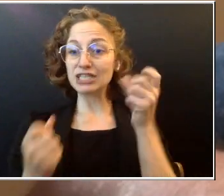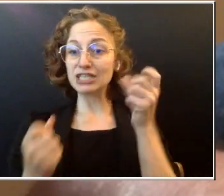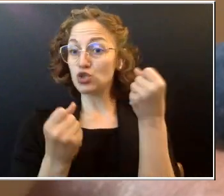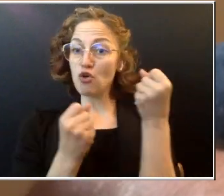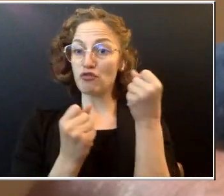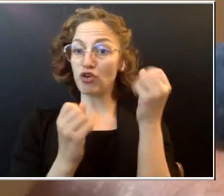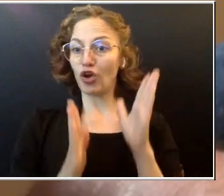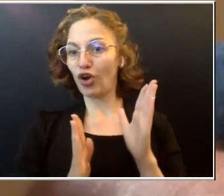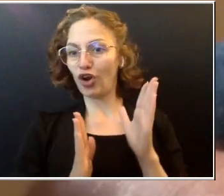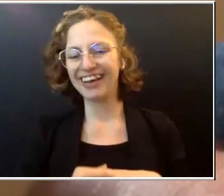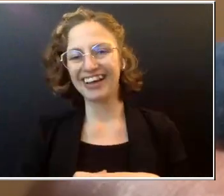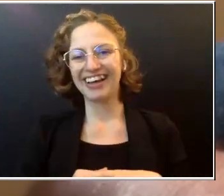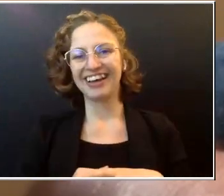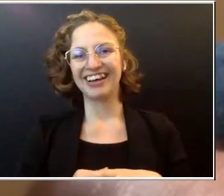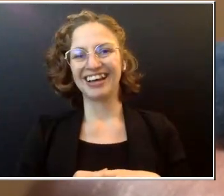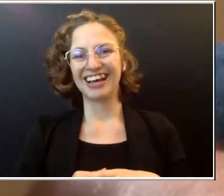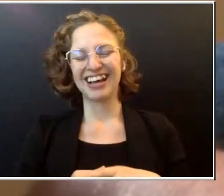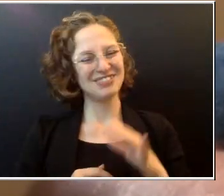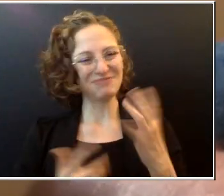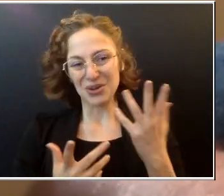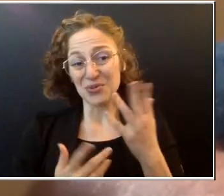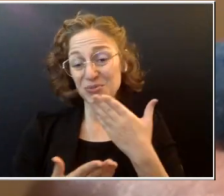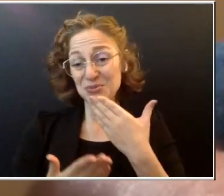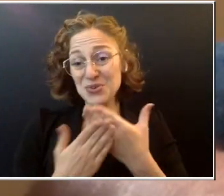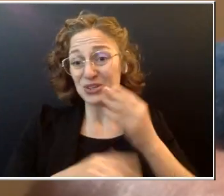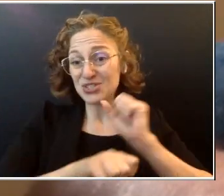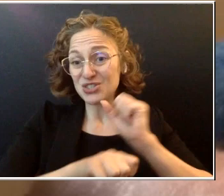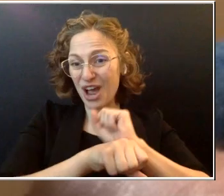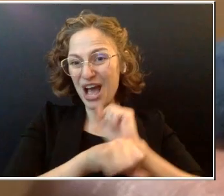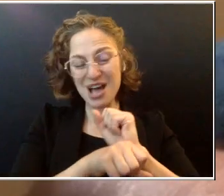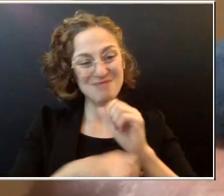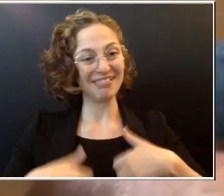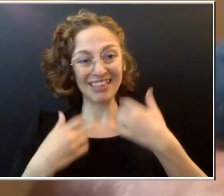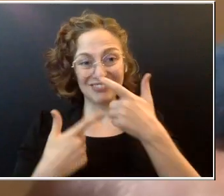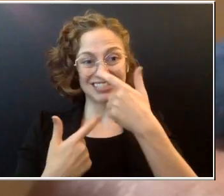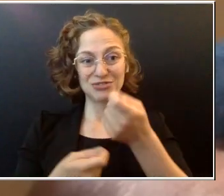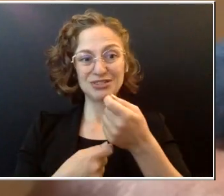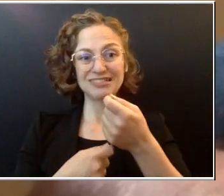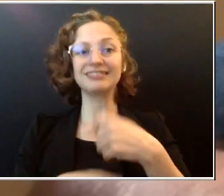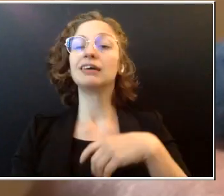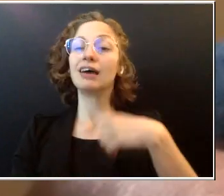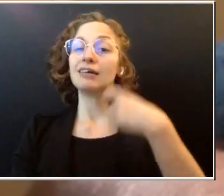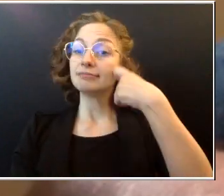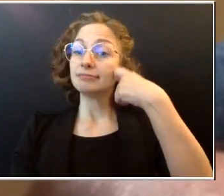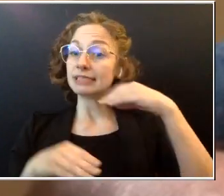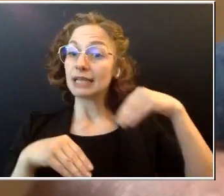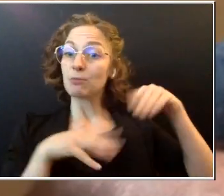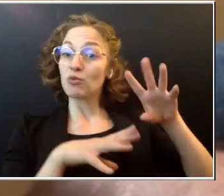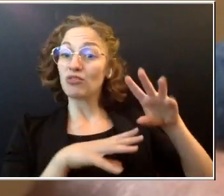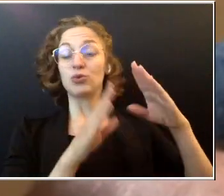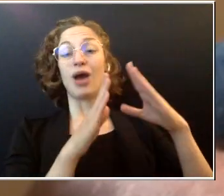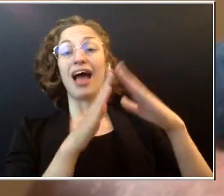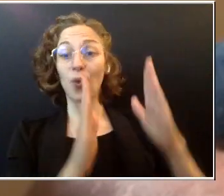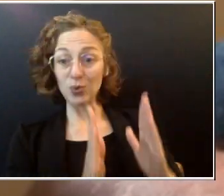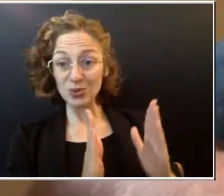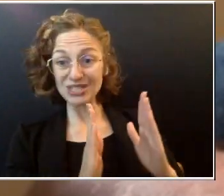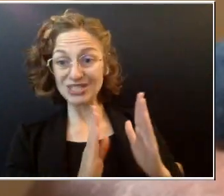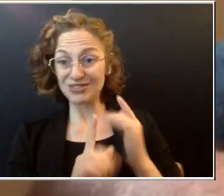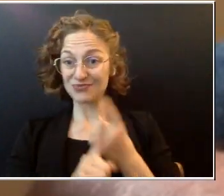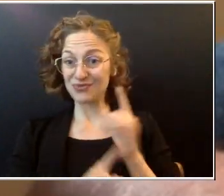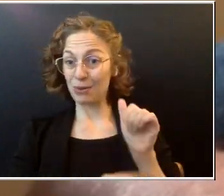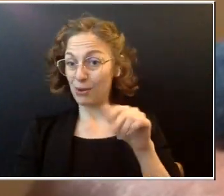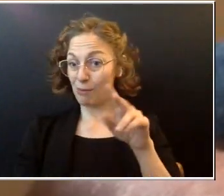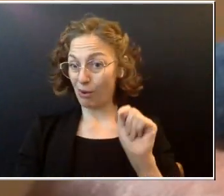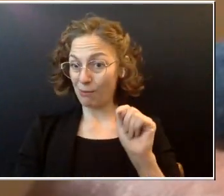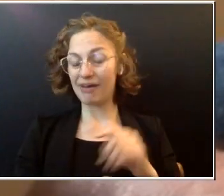interesting. Just moved into a house from an apartment at the end of last year. Got a new dog, taking